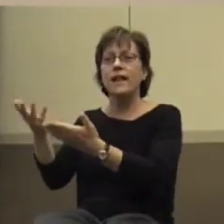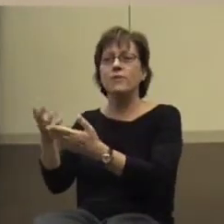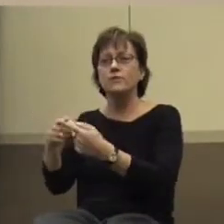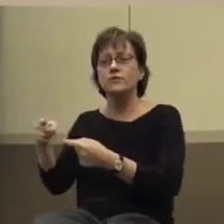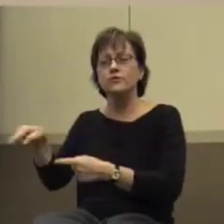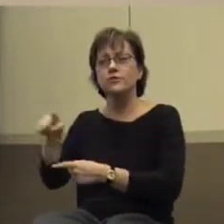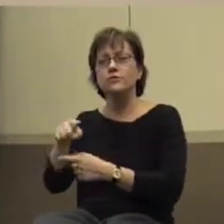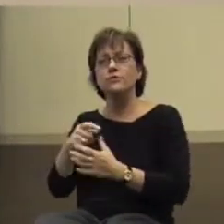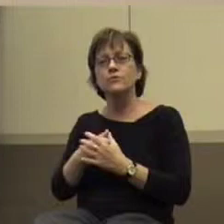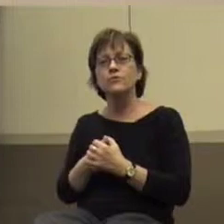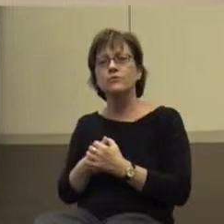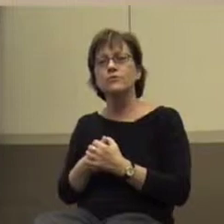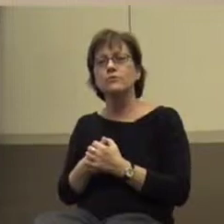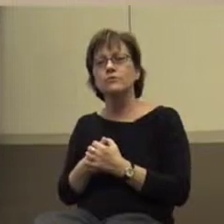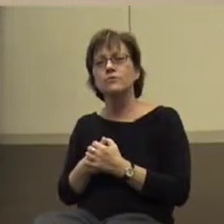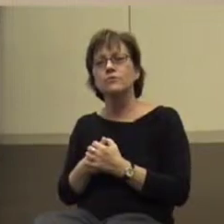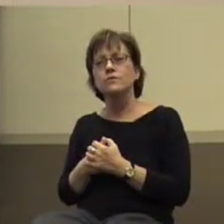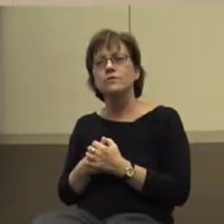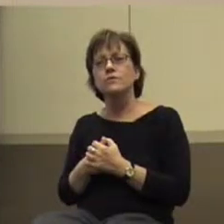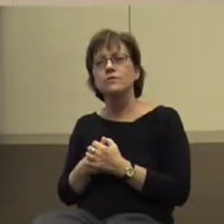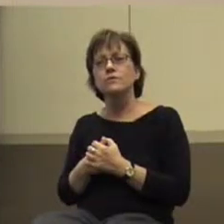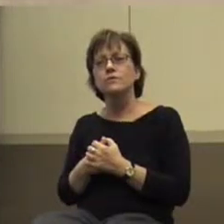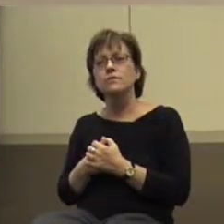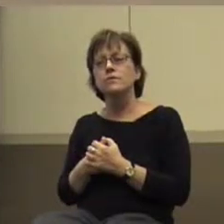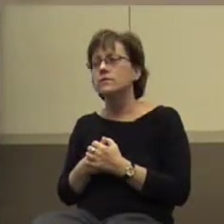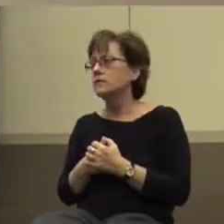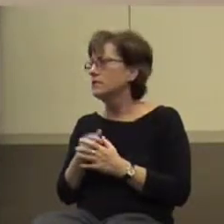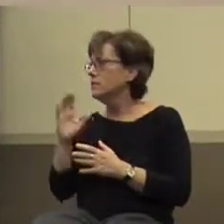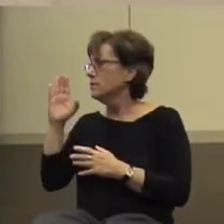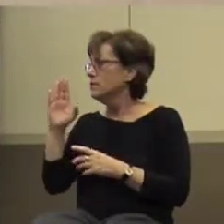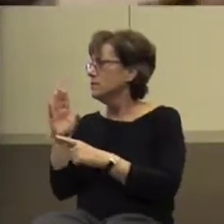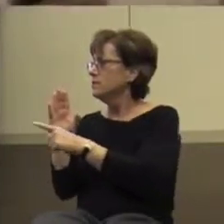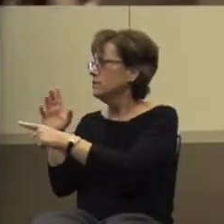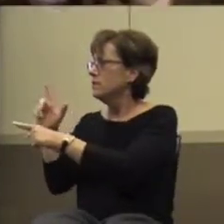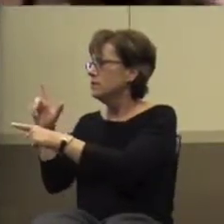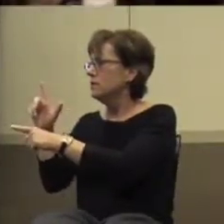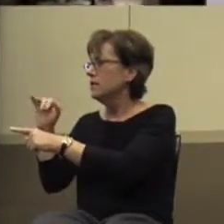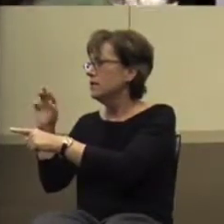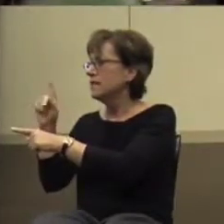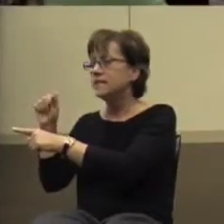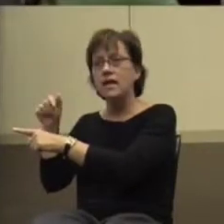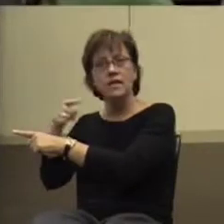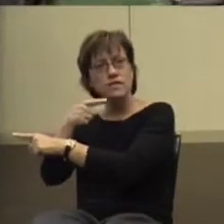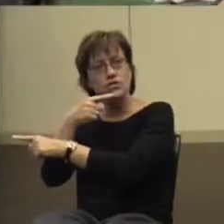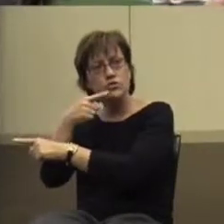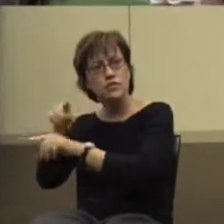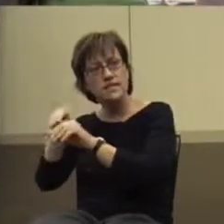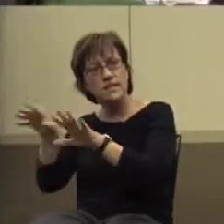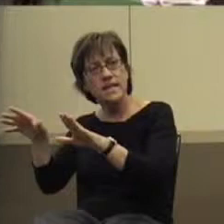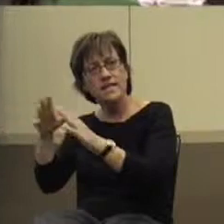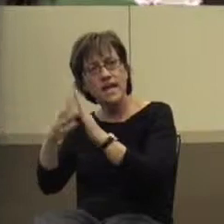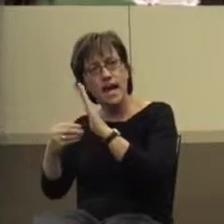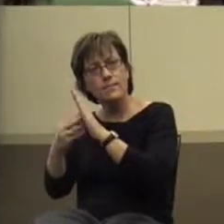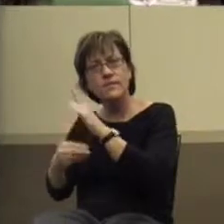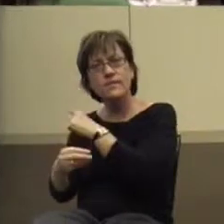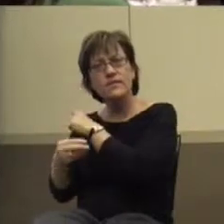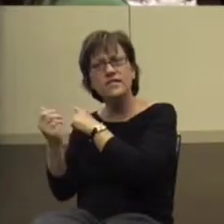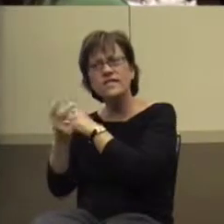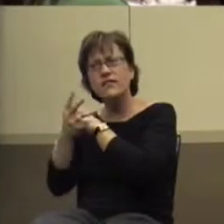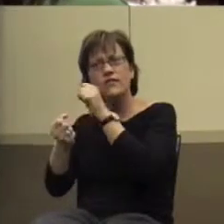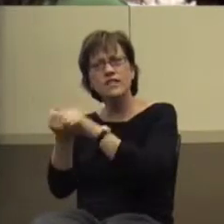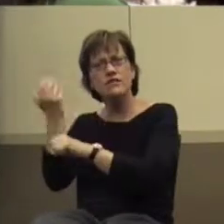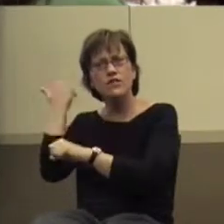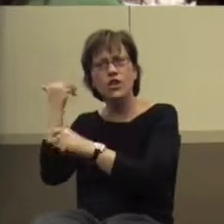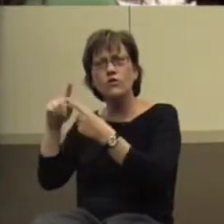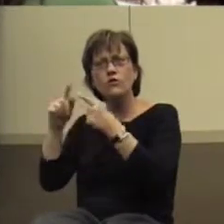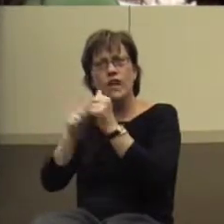think, Linda, didn't you send copies of this several years ago to everybody? Seems to me I got it